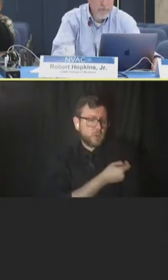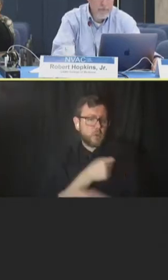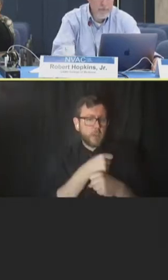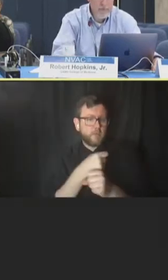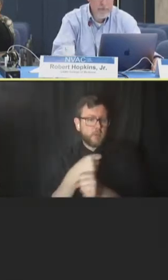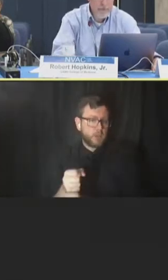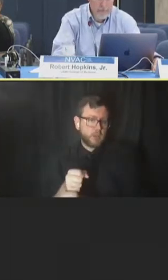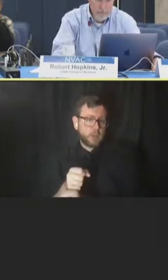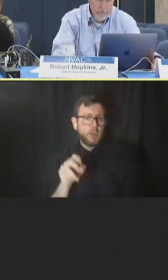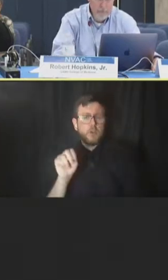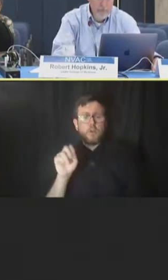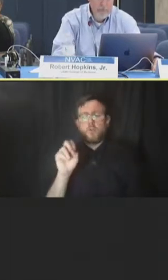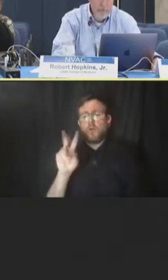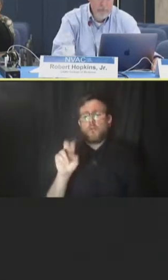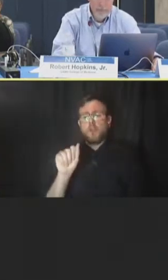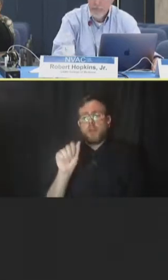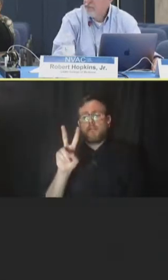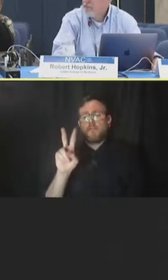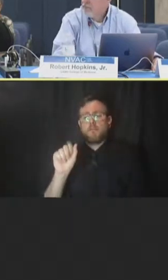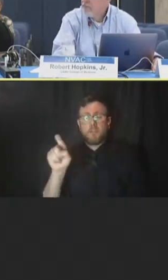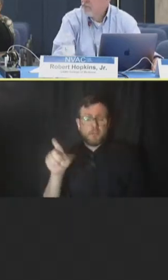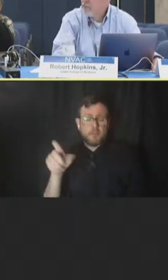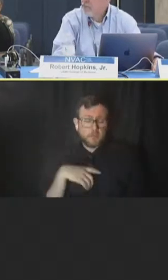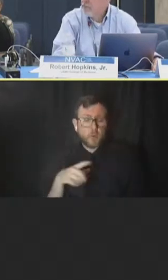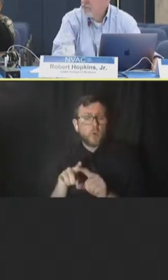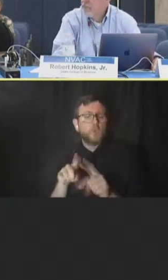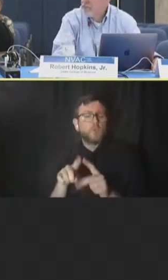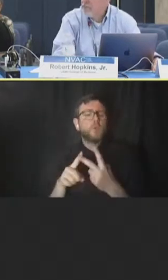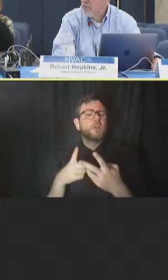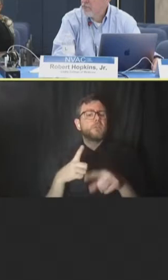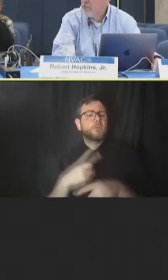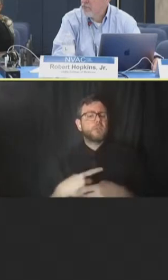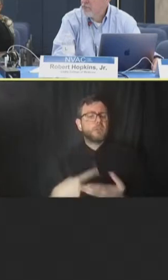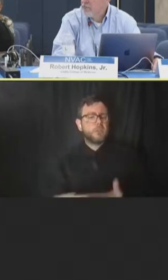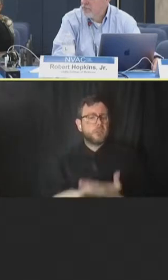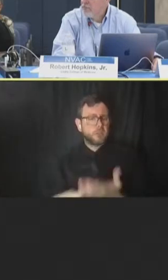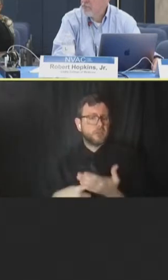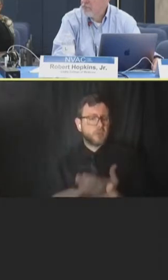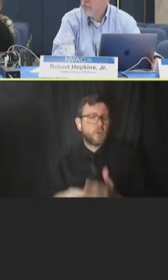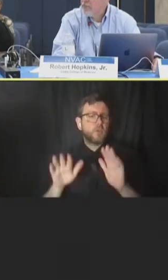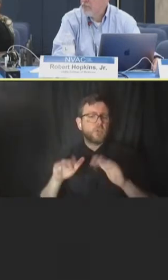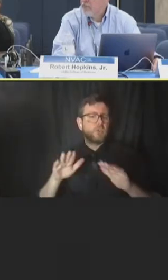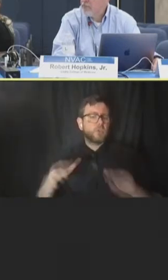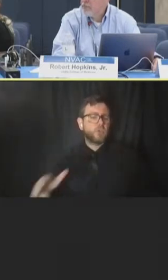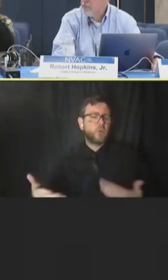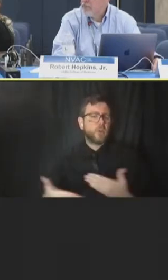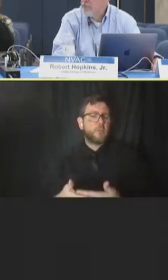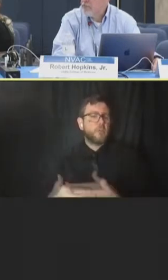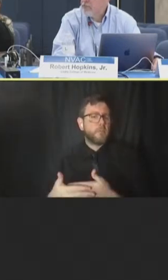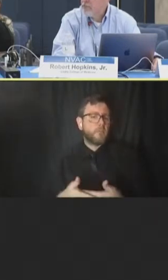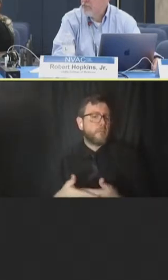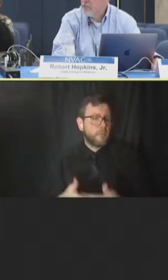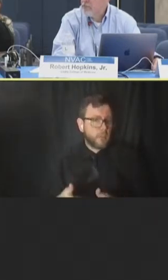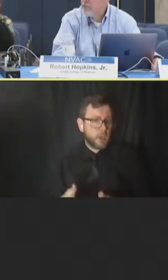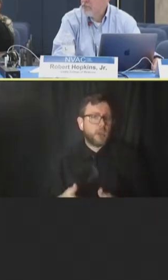by Novavax, as well as to discuss the pediatric and infant indications for the